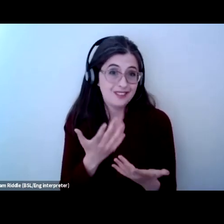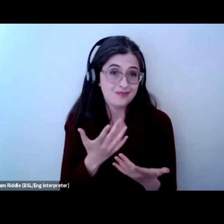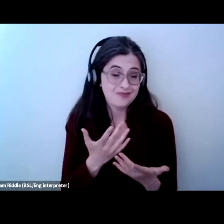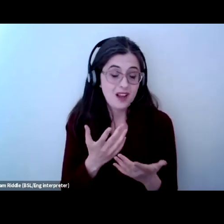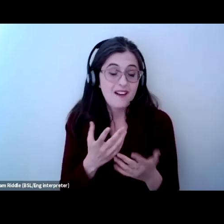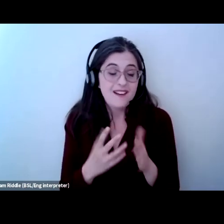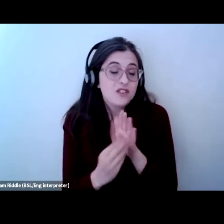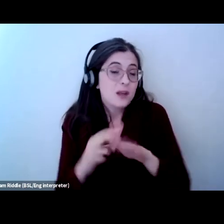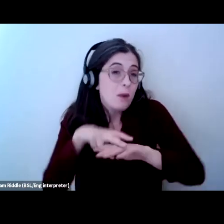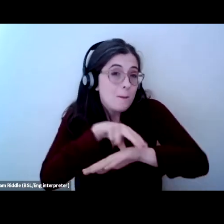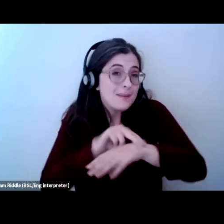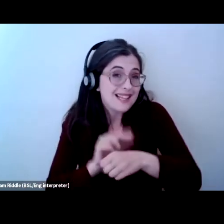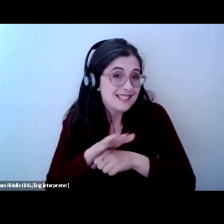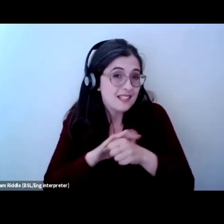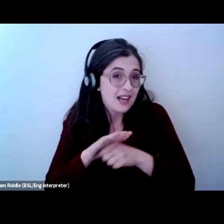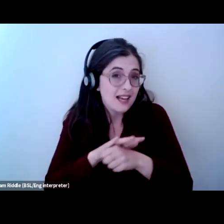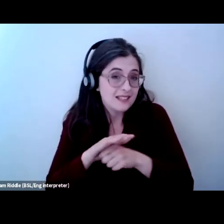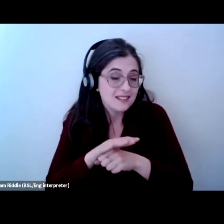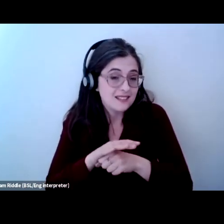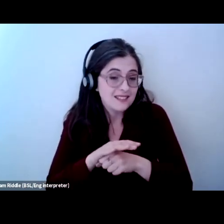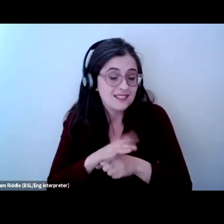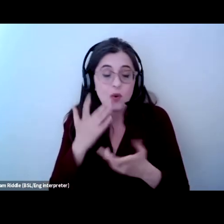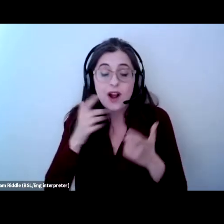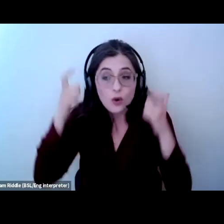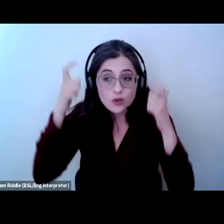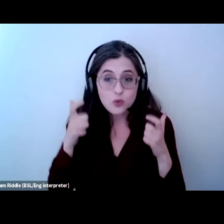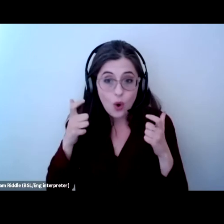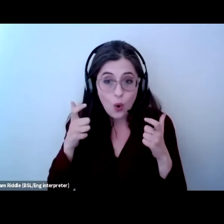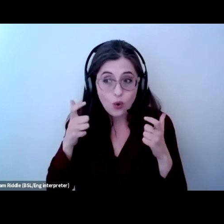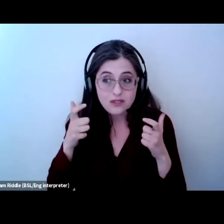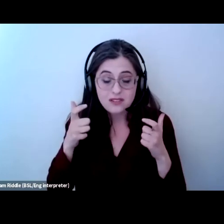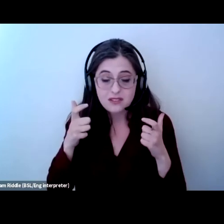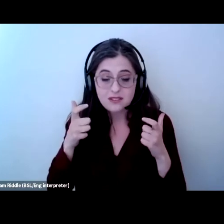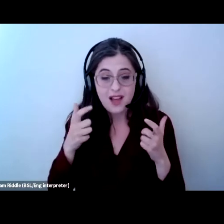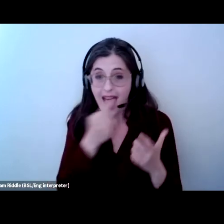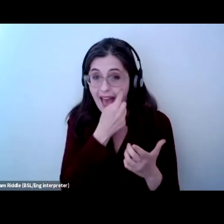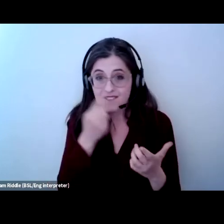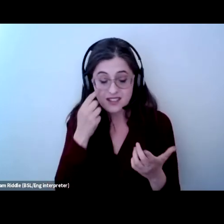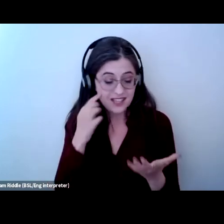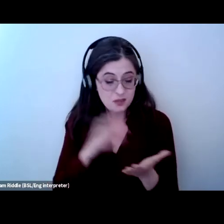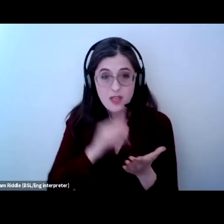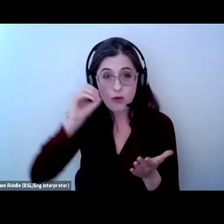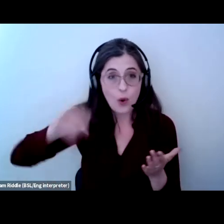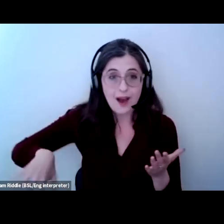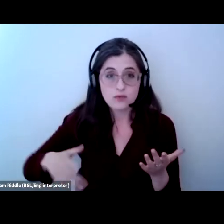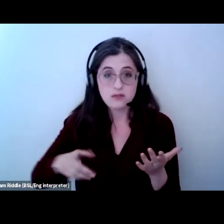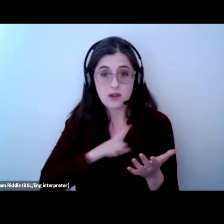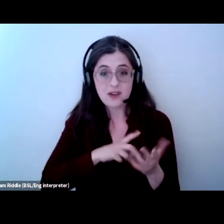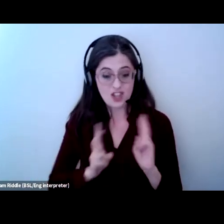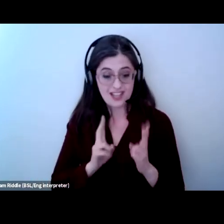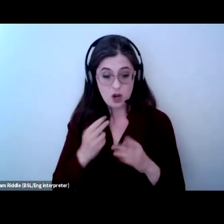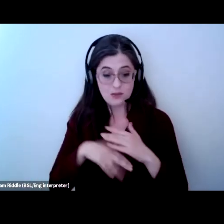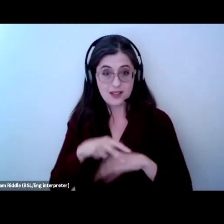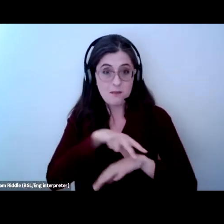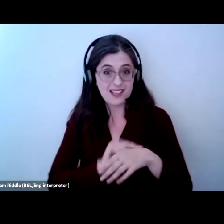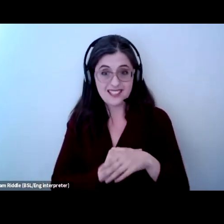police cases where cases have had to have been thrown out of court when they get to court because the interpreting that was done at the police station